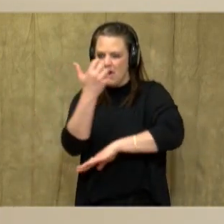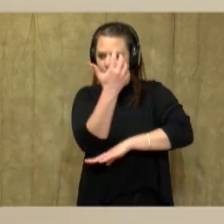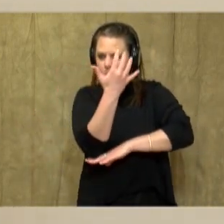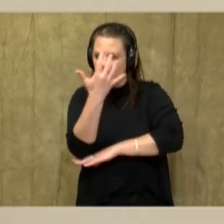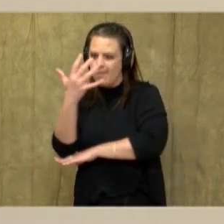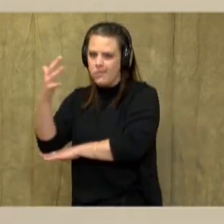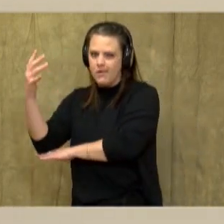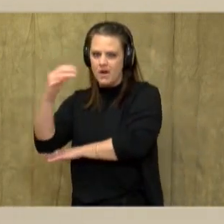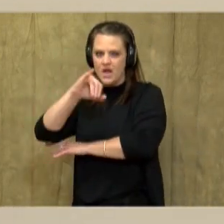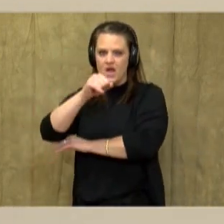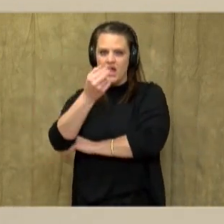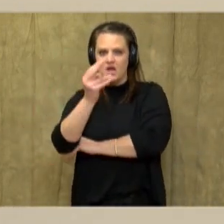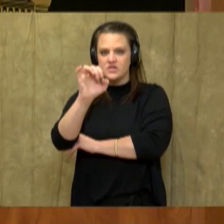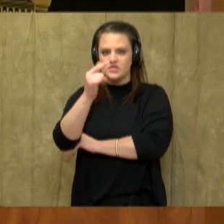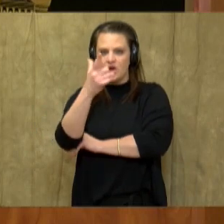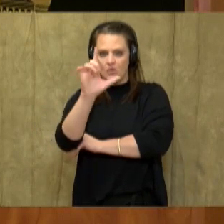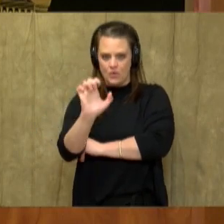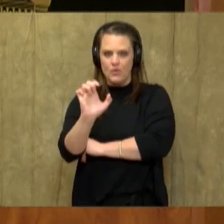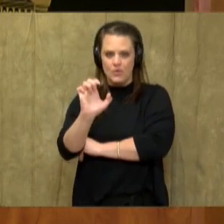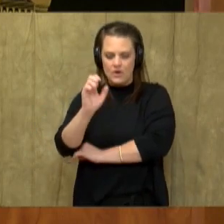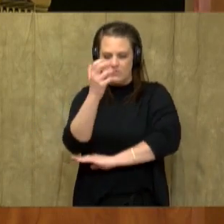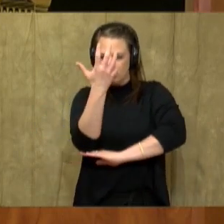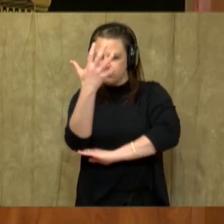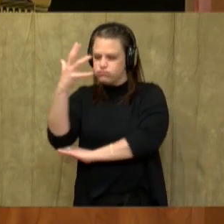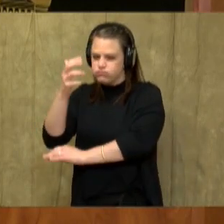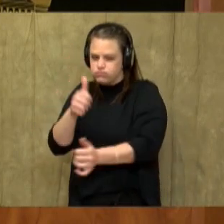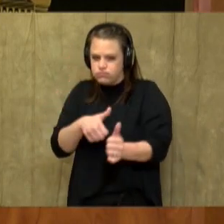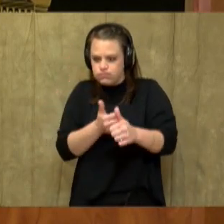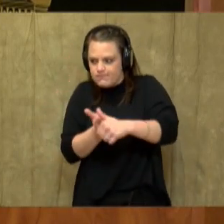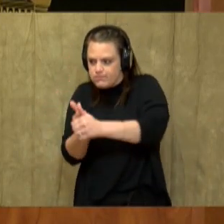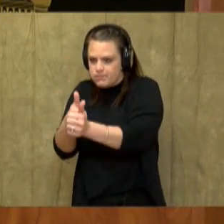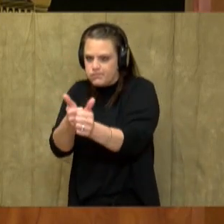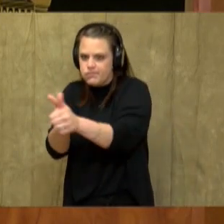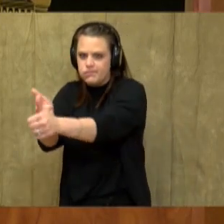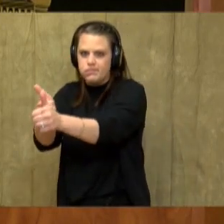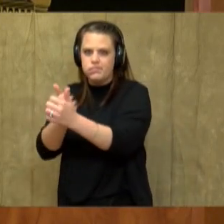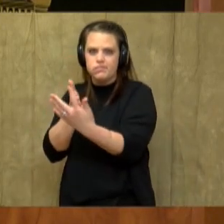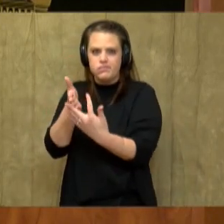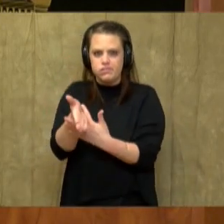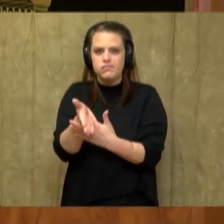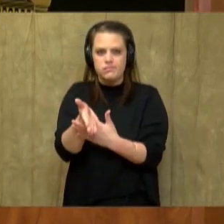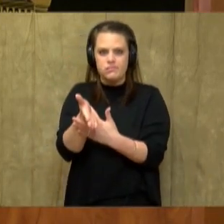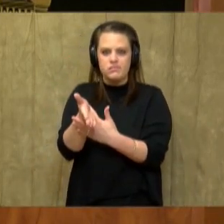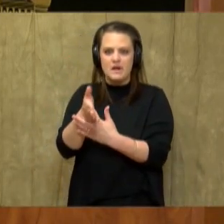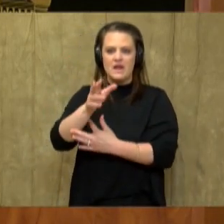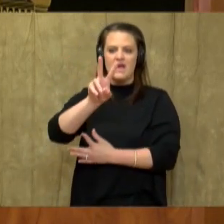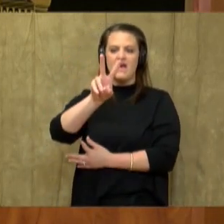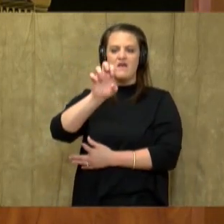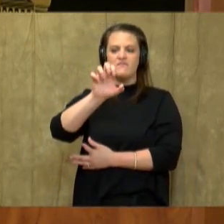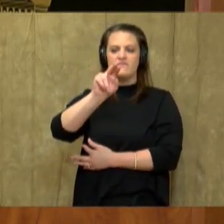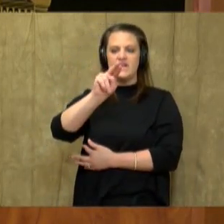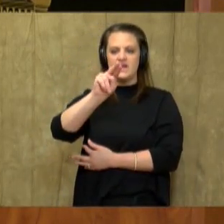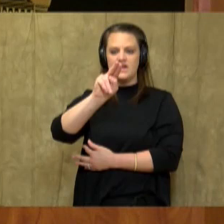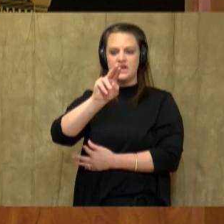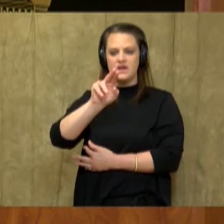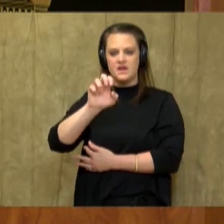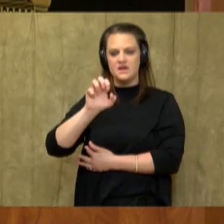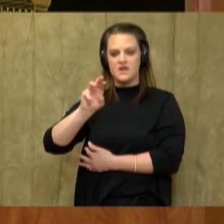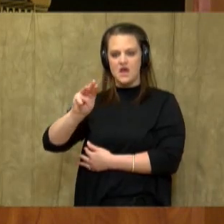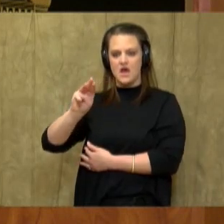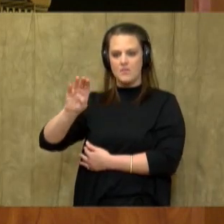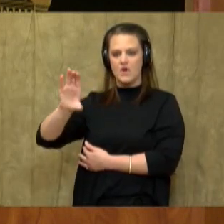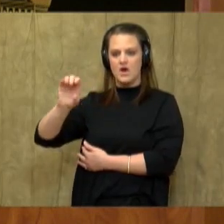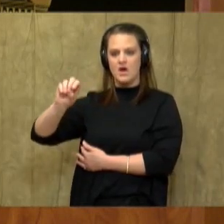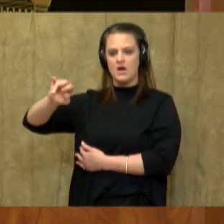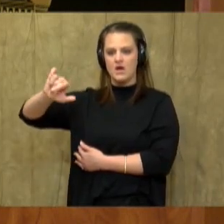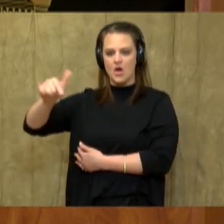as you can see, it goes into neighboring countries as well. And it is a trail through which the Viet Cong, who we were fighting in the south, were